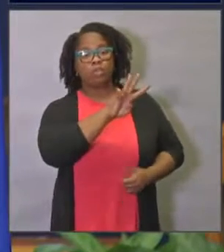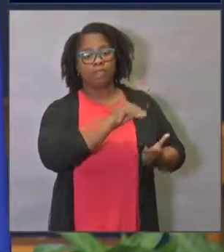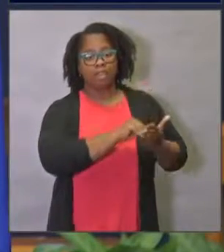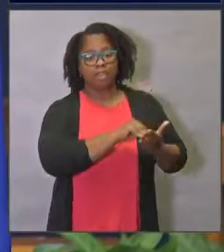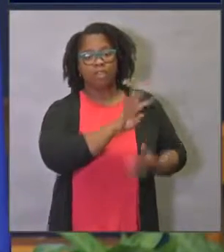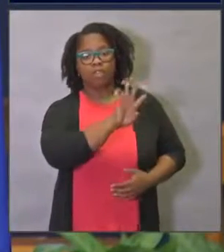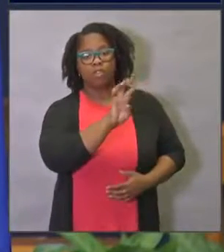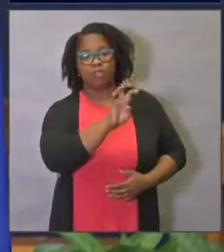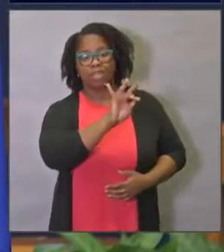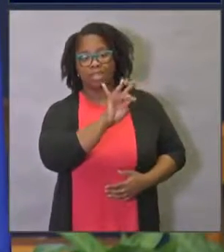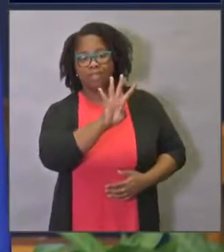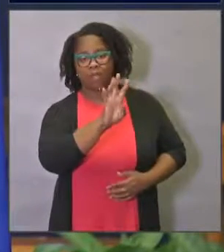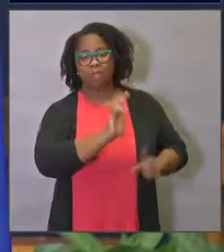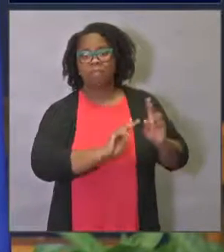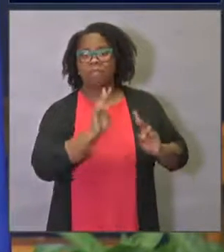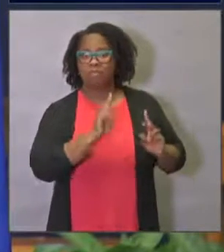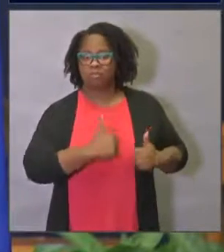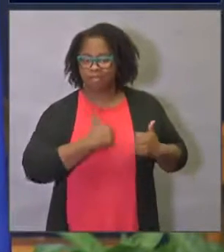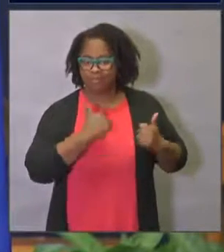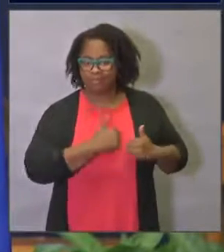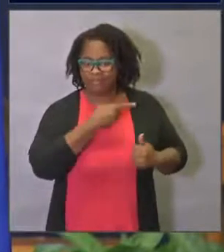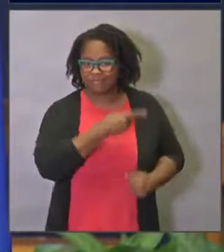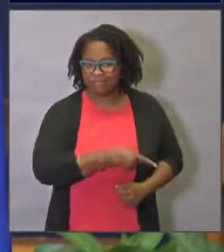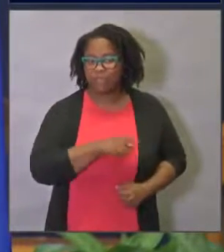24,484 cases among residents and